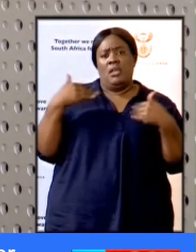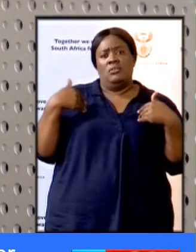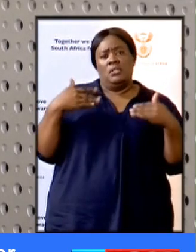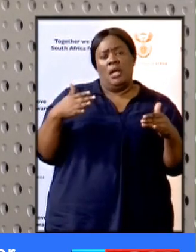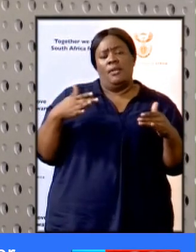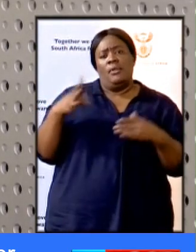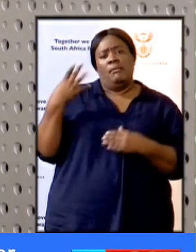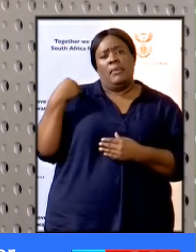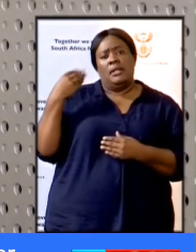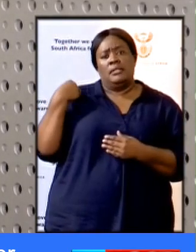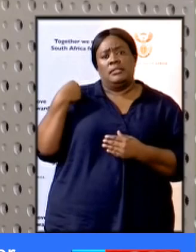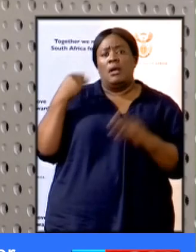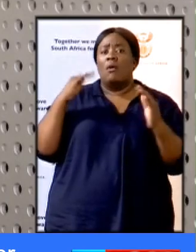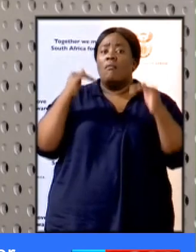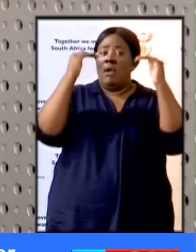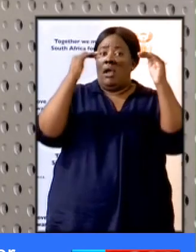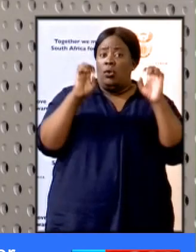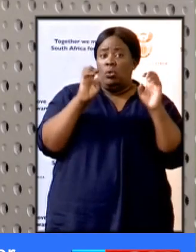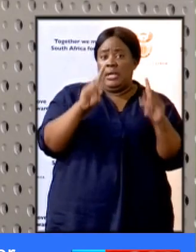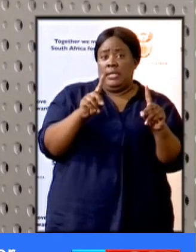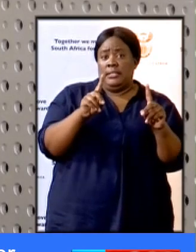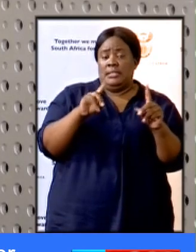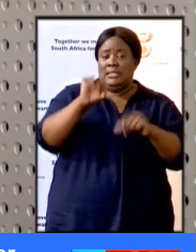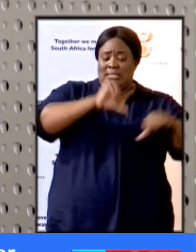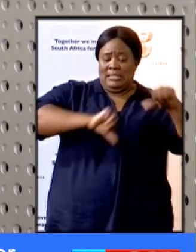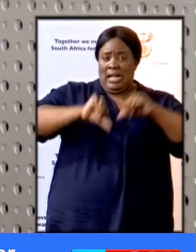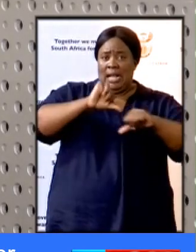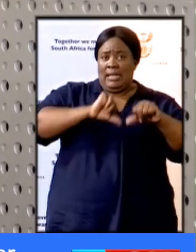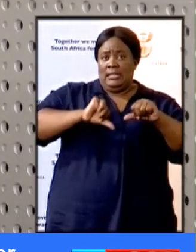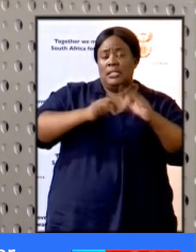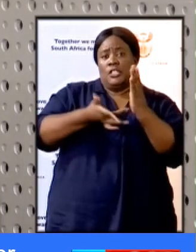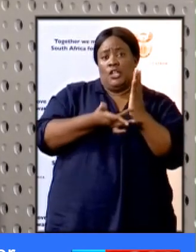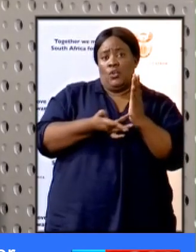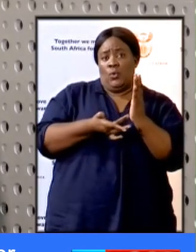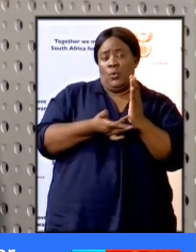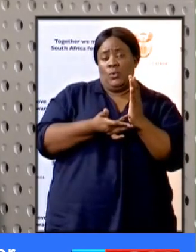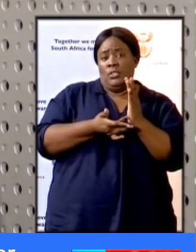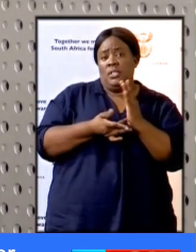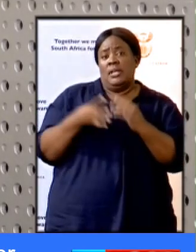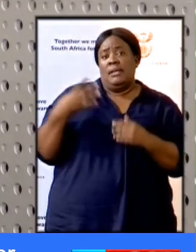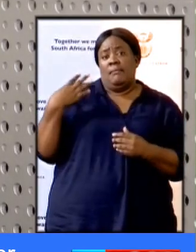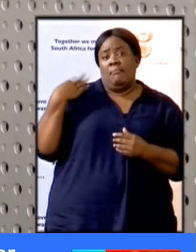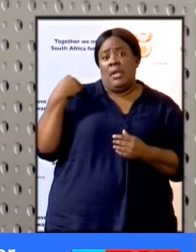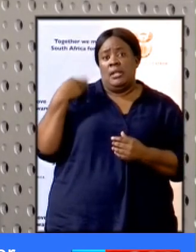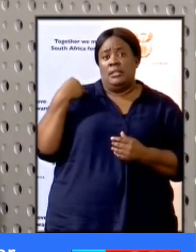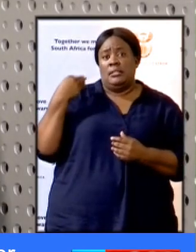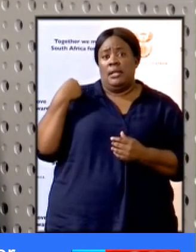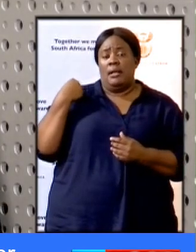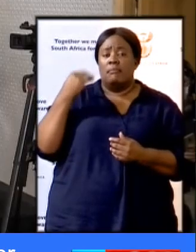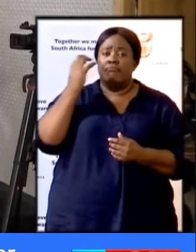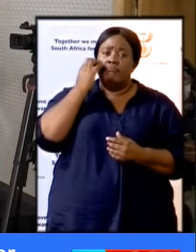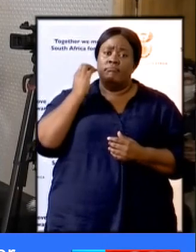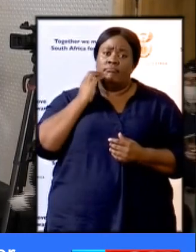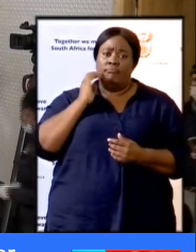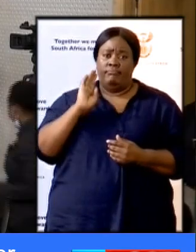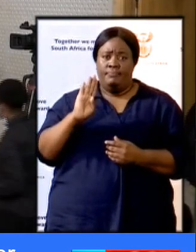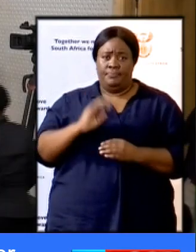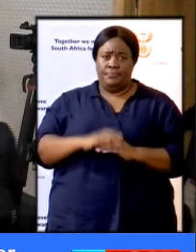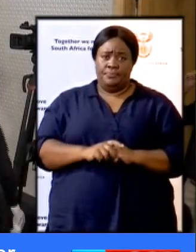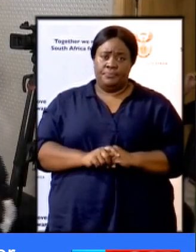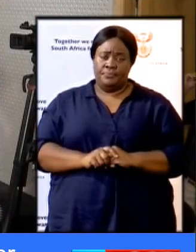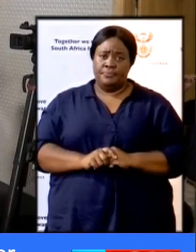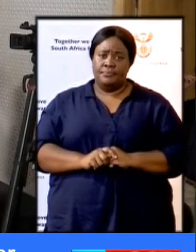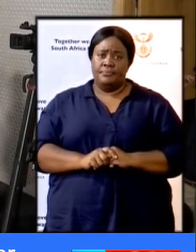Minister of Higher Education, Science and Technology, Minister Blade Nzimande. Pepet.